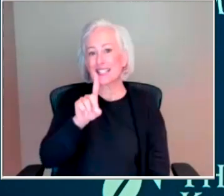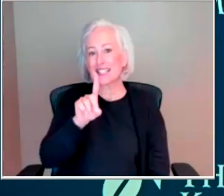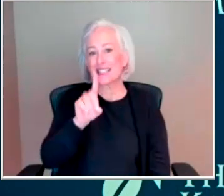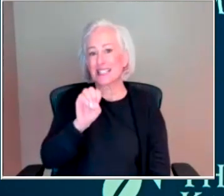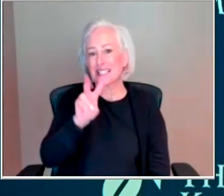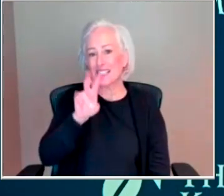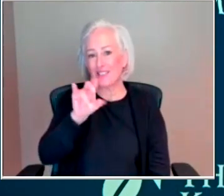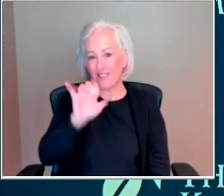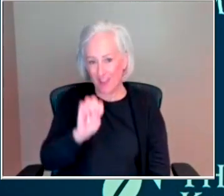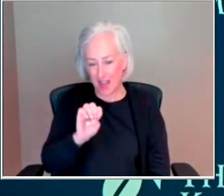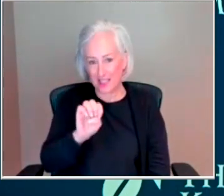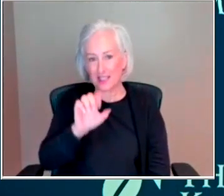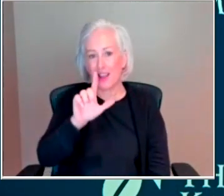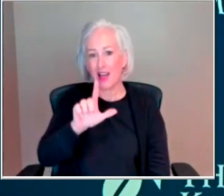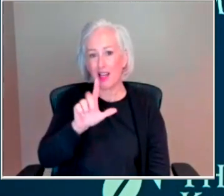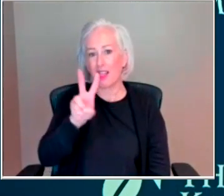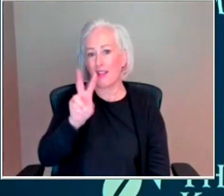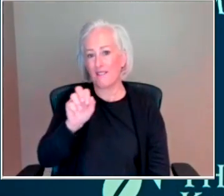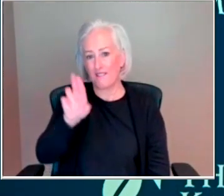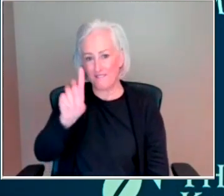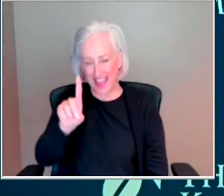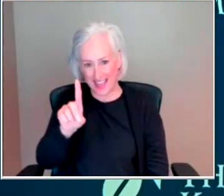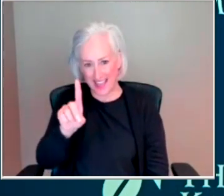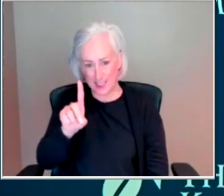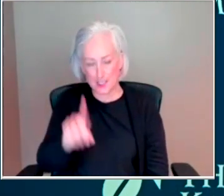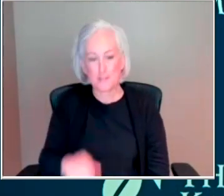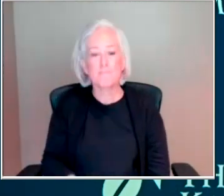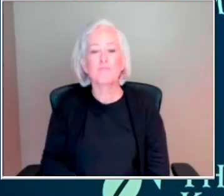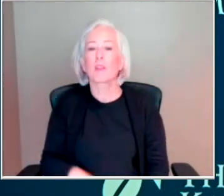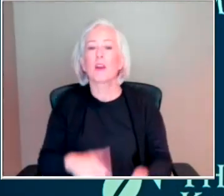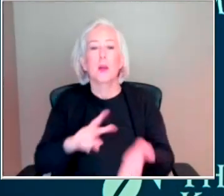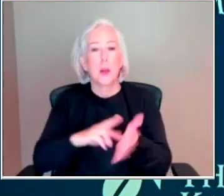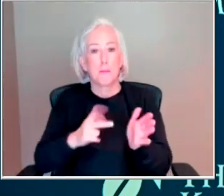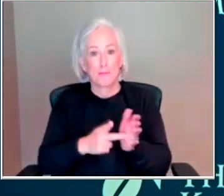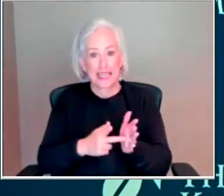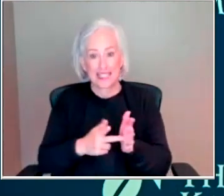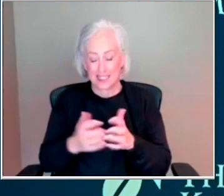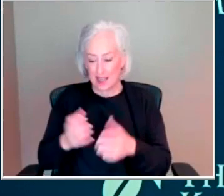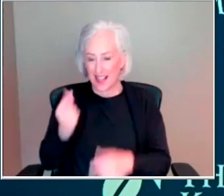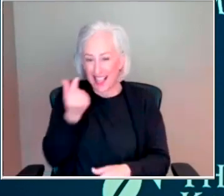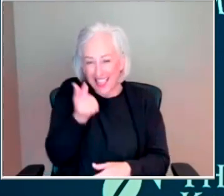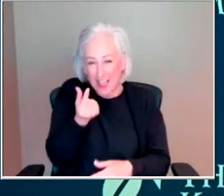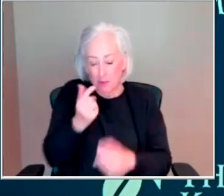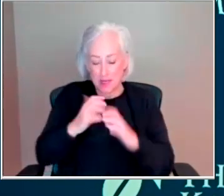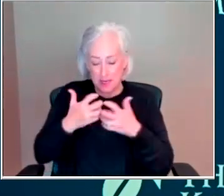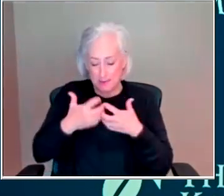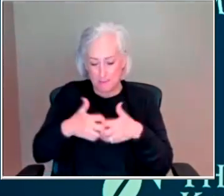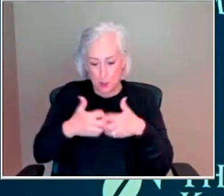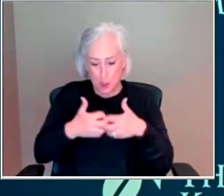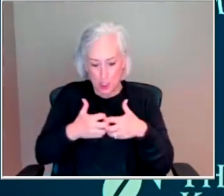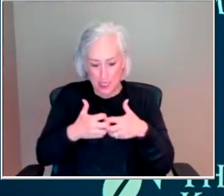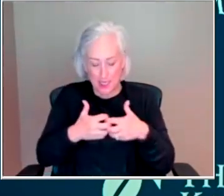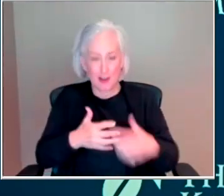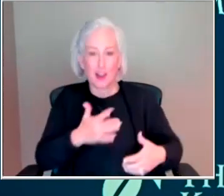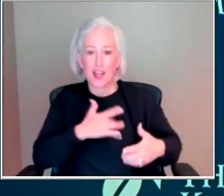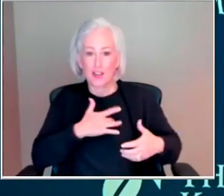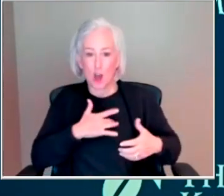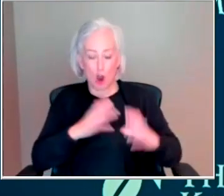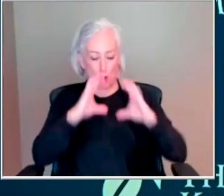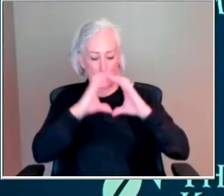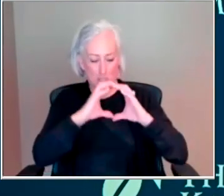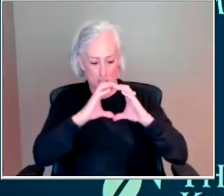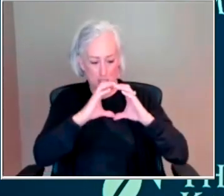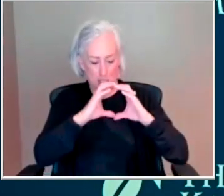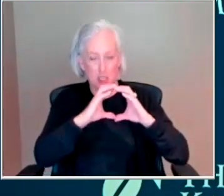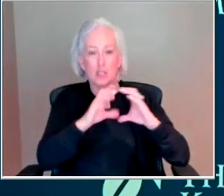or permanent LVAD is a mechanical pump that sits inside the left ventricle and essentially does what the name says. It assists the